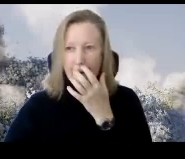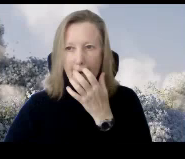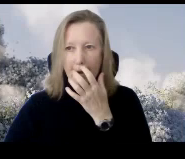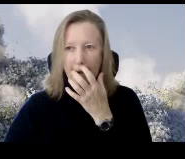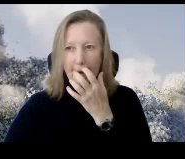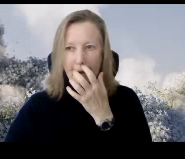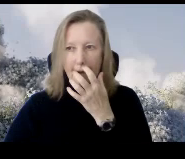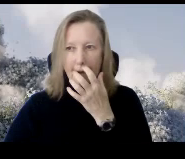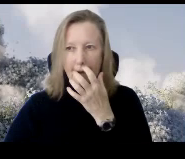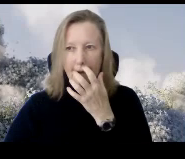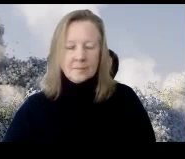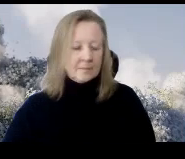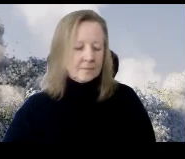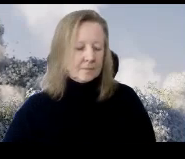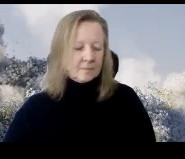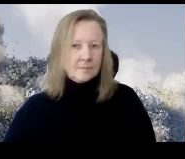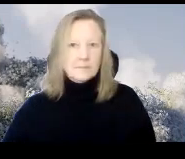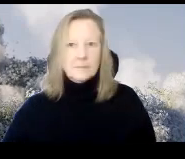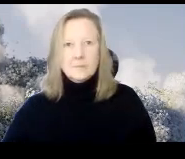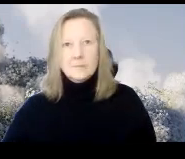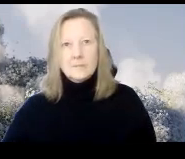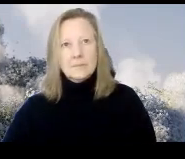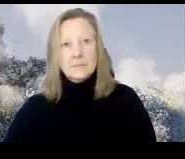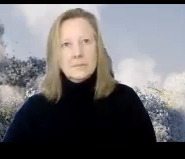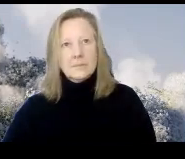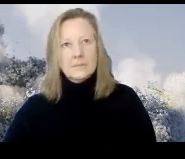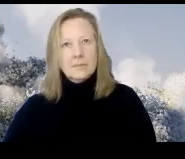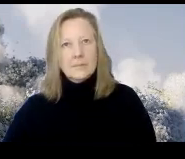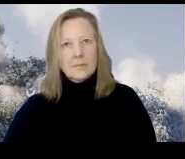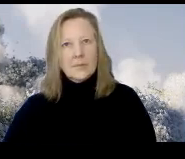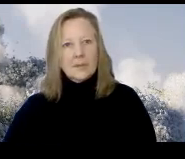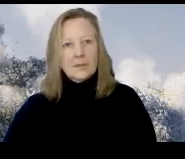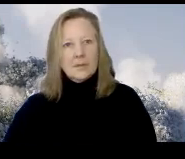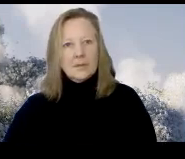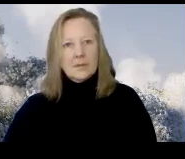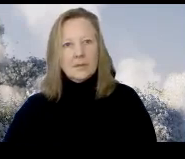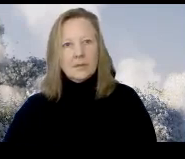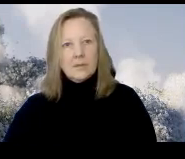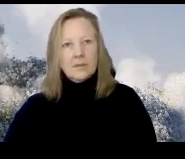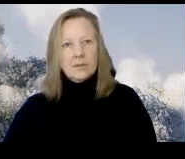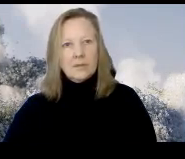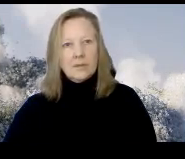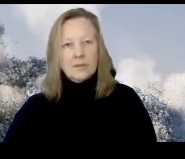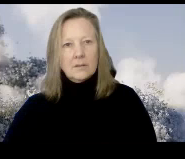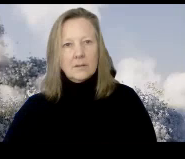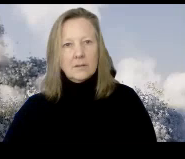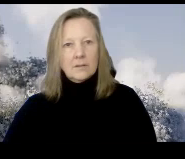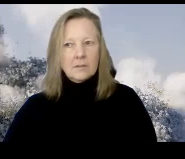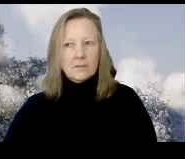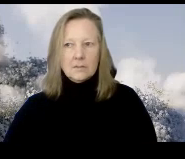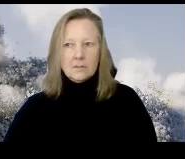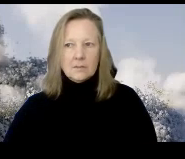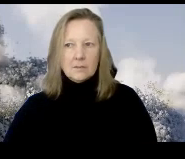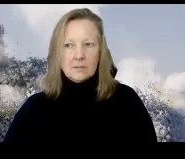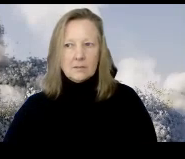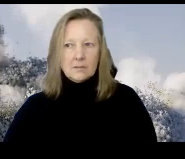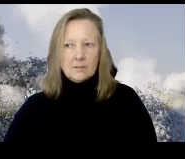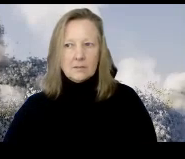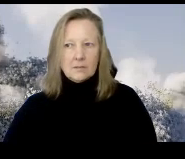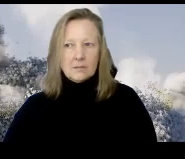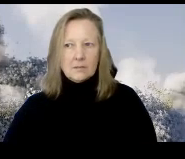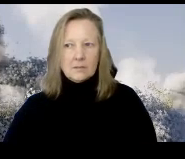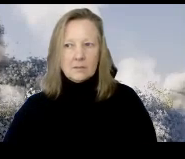without meetings, so that nurses with busy shift work schedules could do the work at any time.